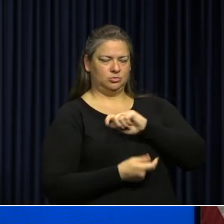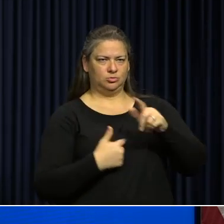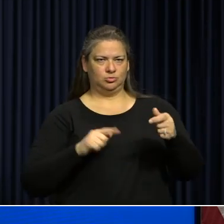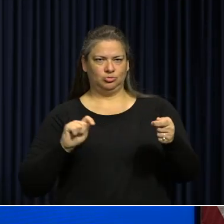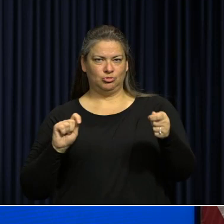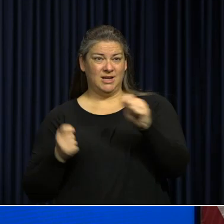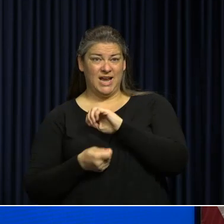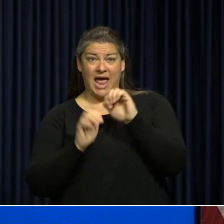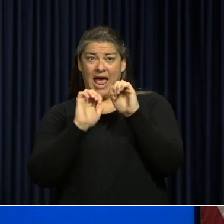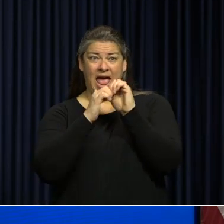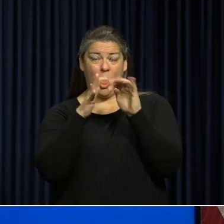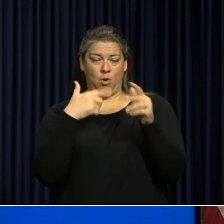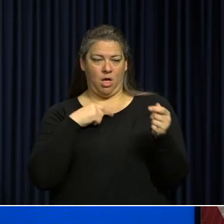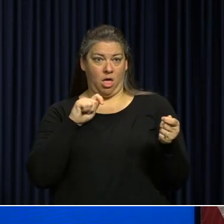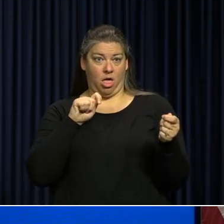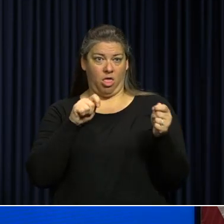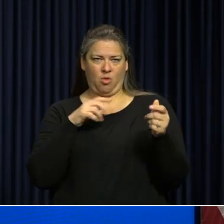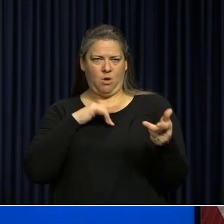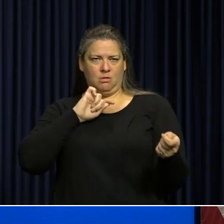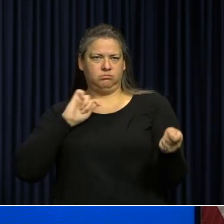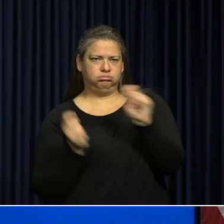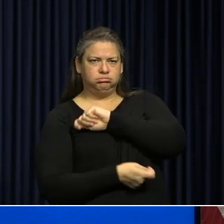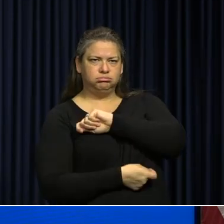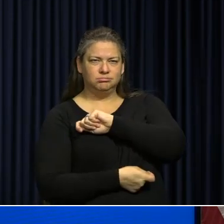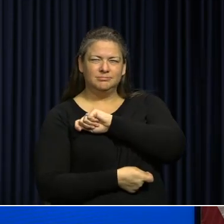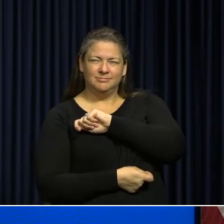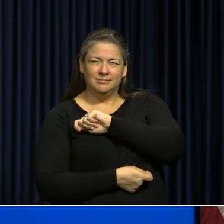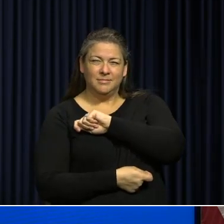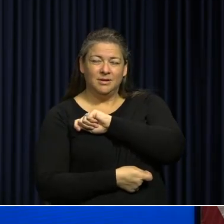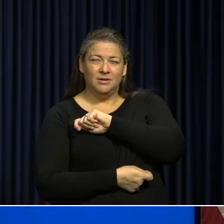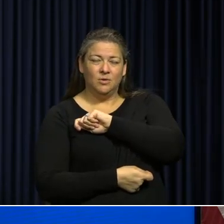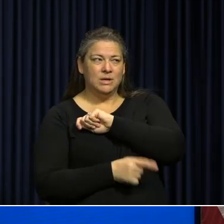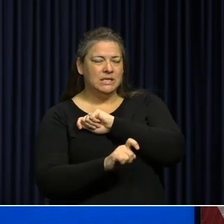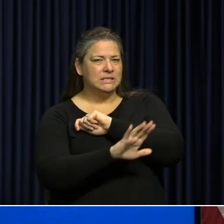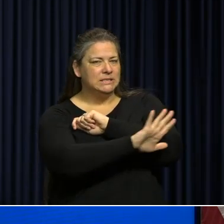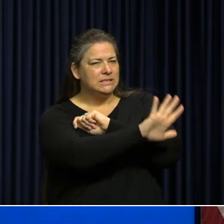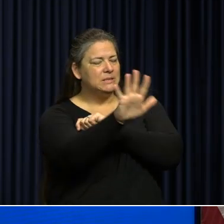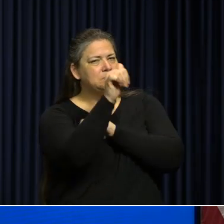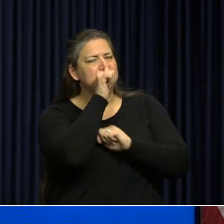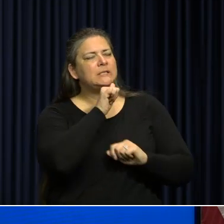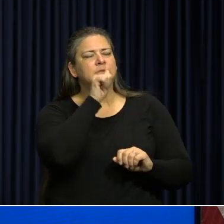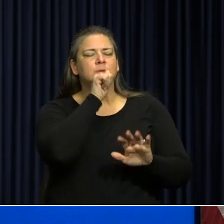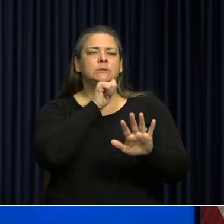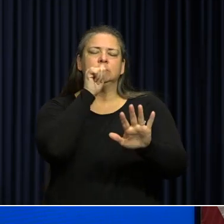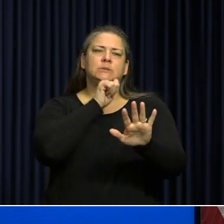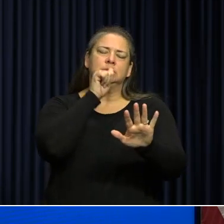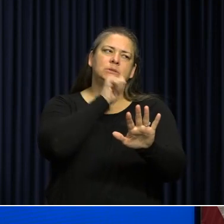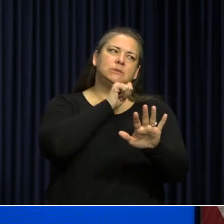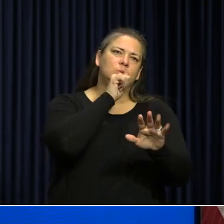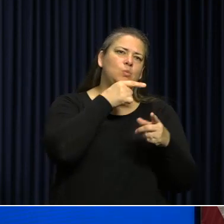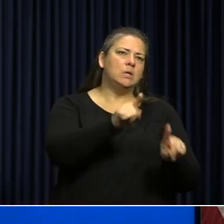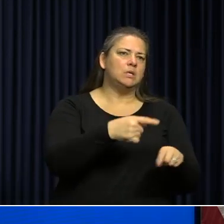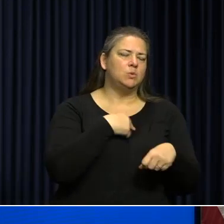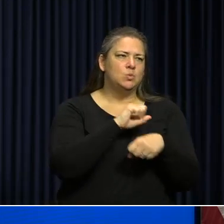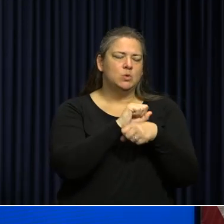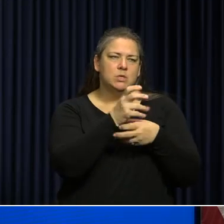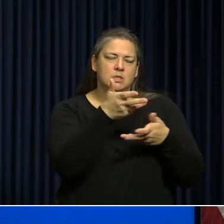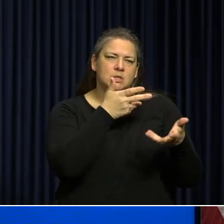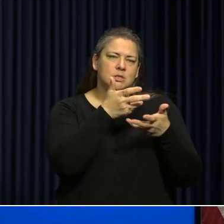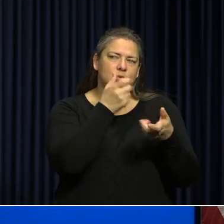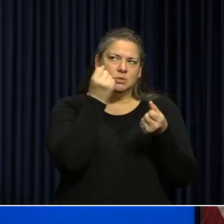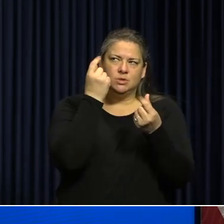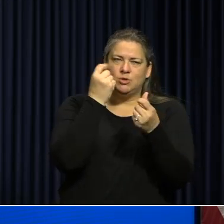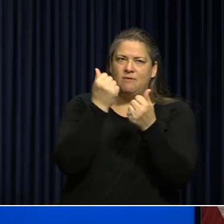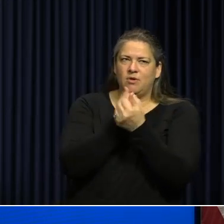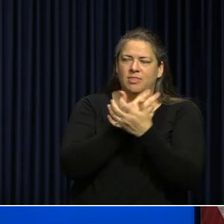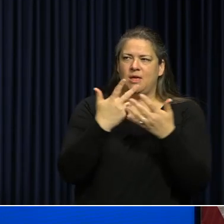it was brisk. And we asked everyone's indulgence, everyone's patience and tolerance as we worked together to try to